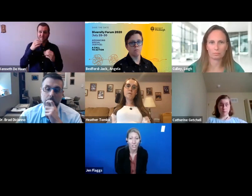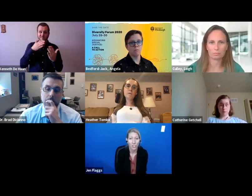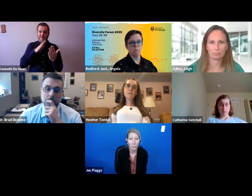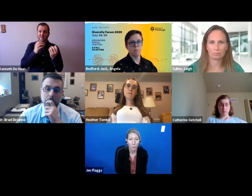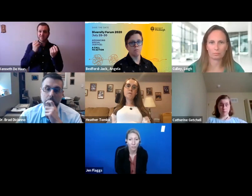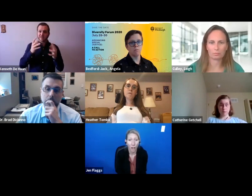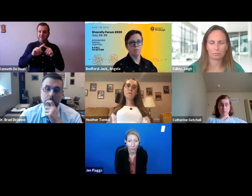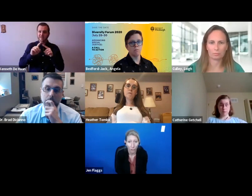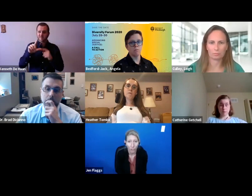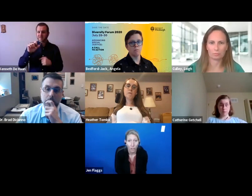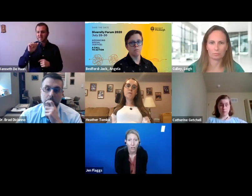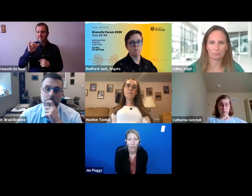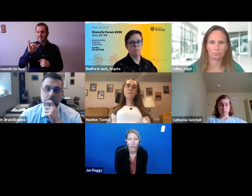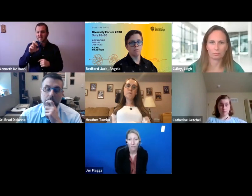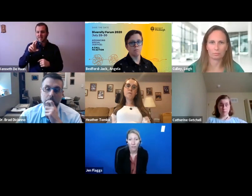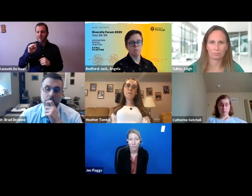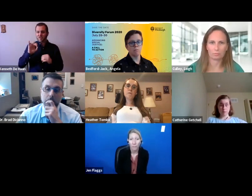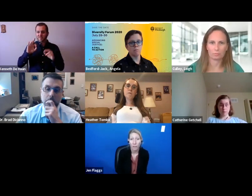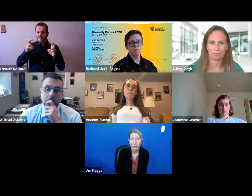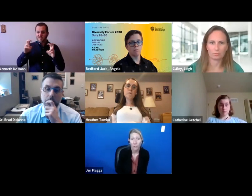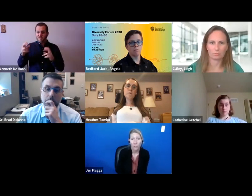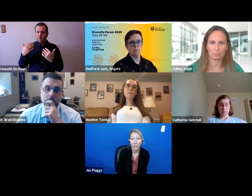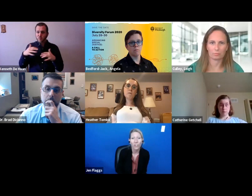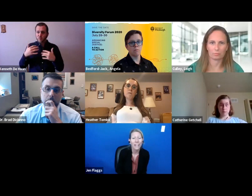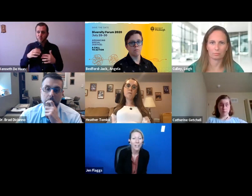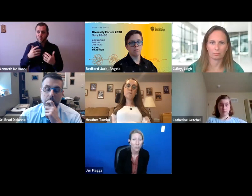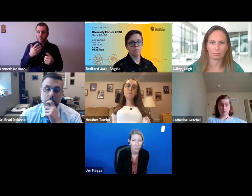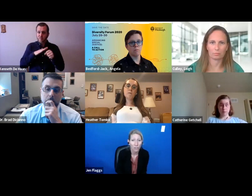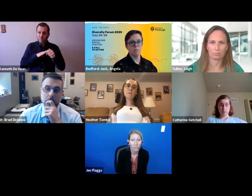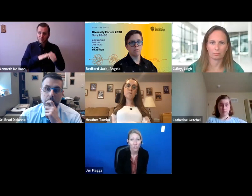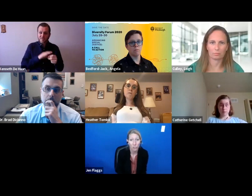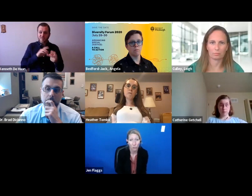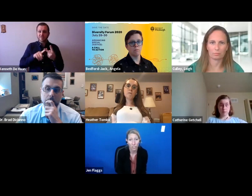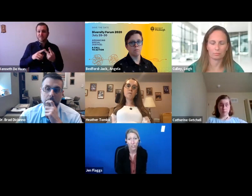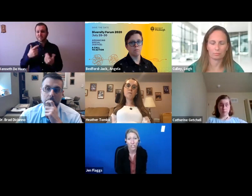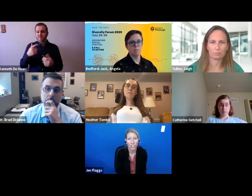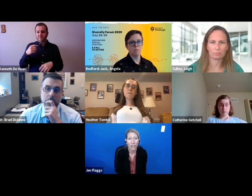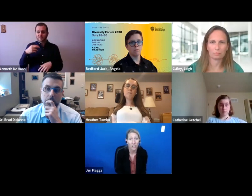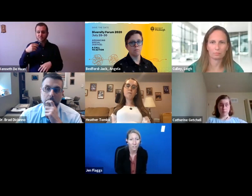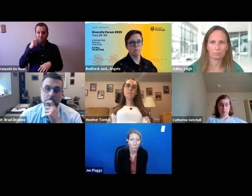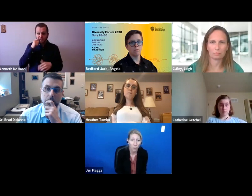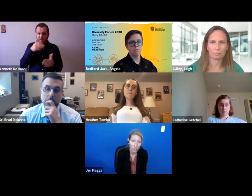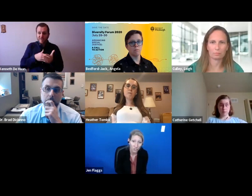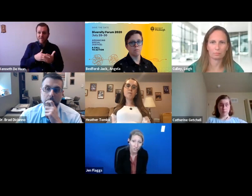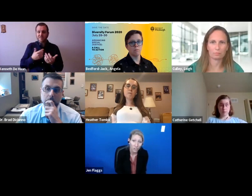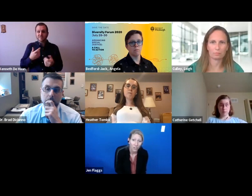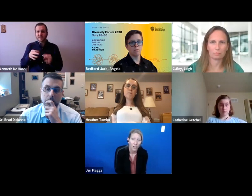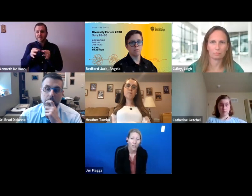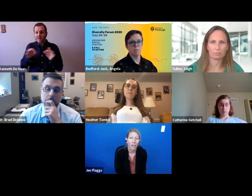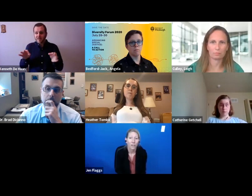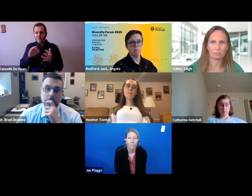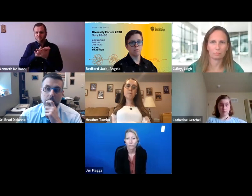Black, Indigenous people of color, a lot of them are, there are layers of issues and intersectionalities of oppression.